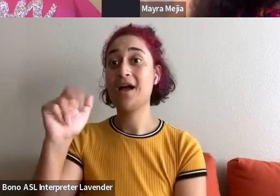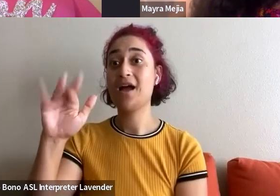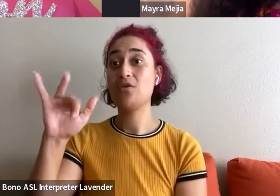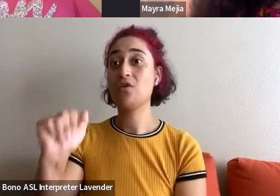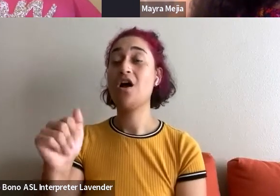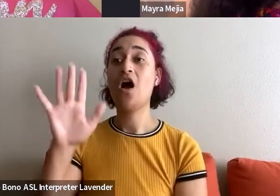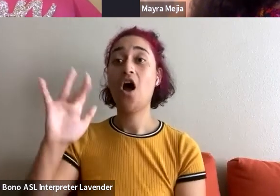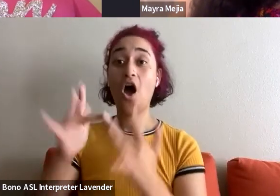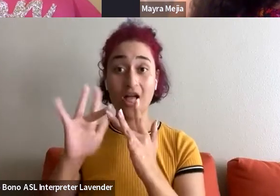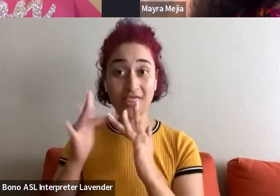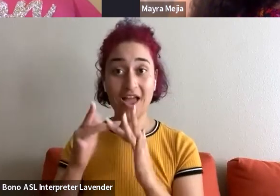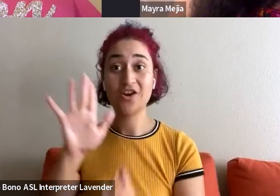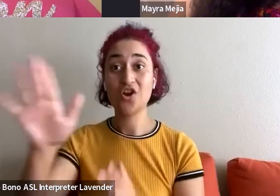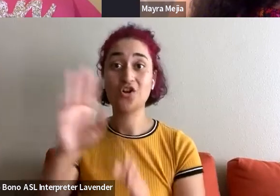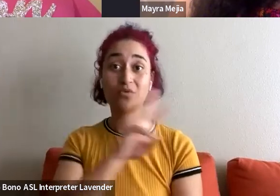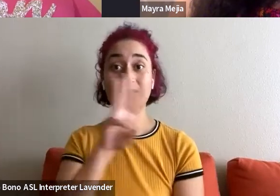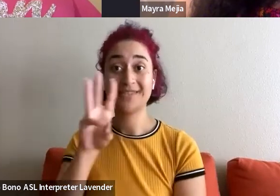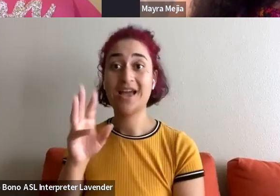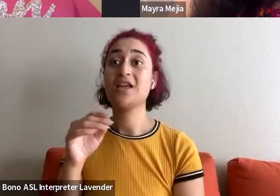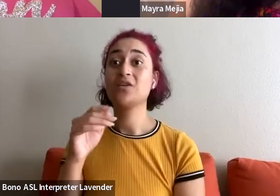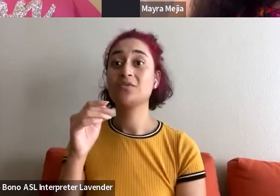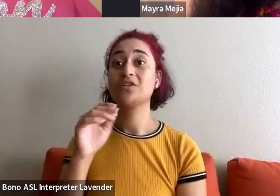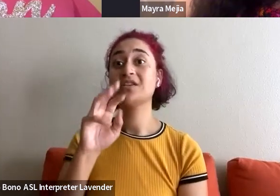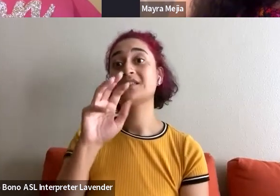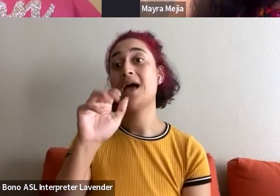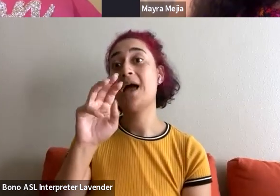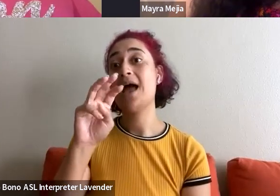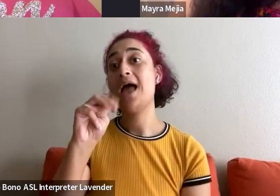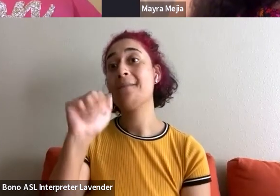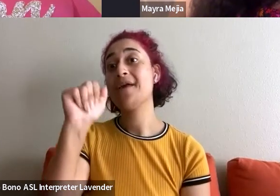website, which is Mayra and then Y,